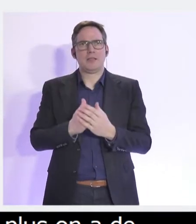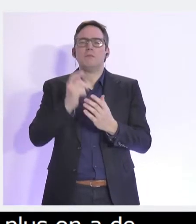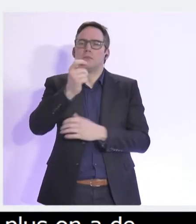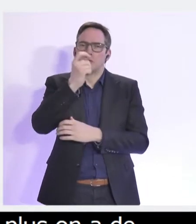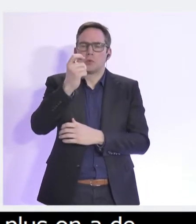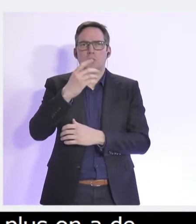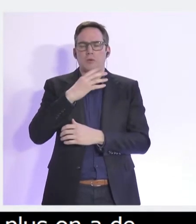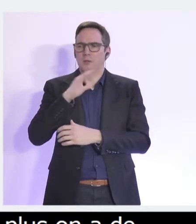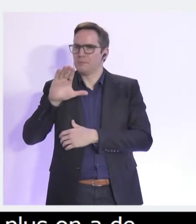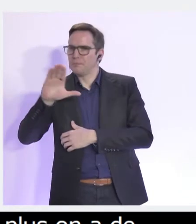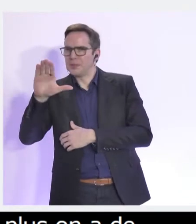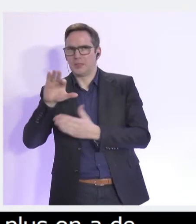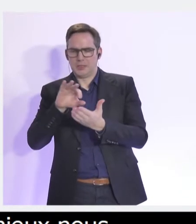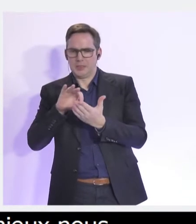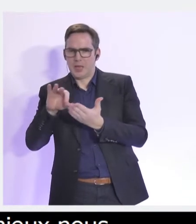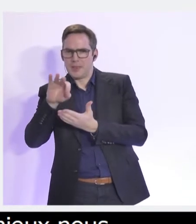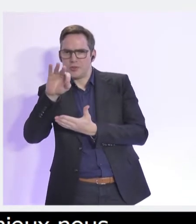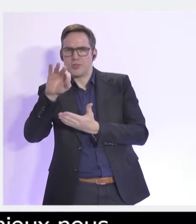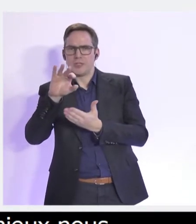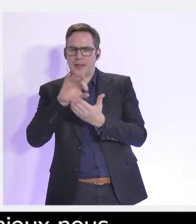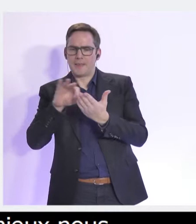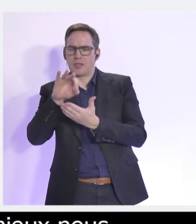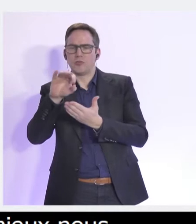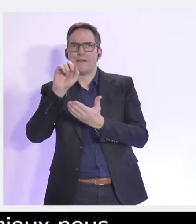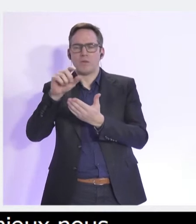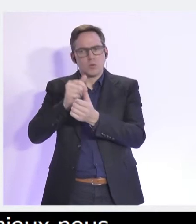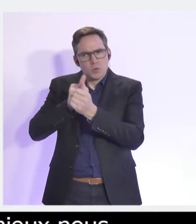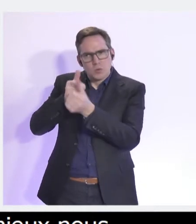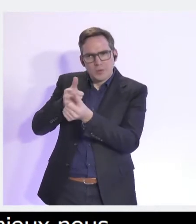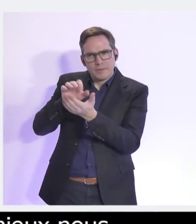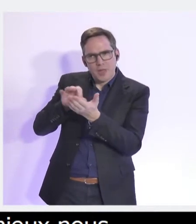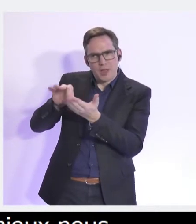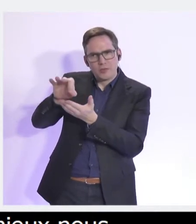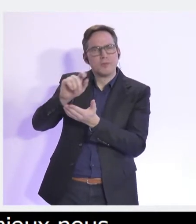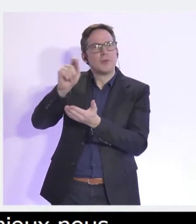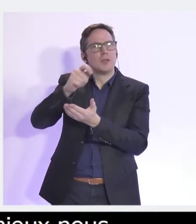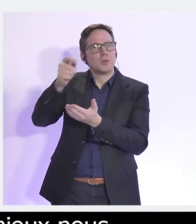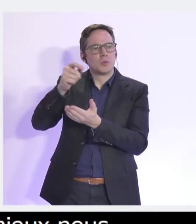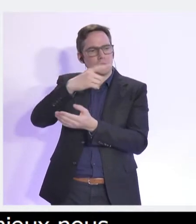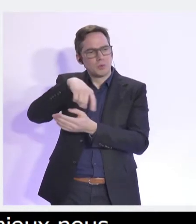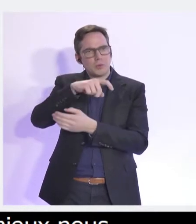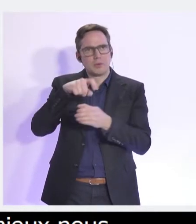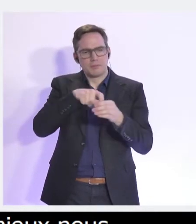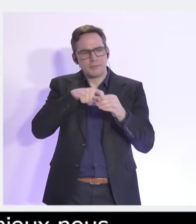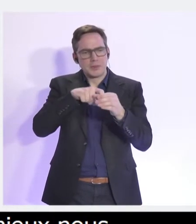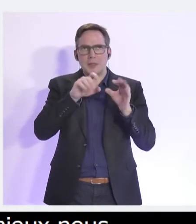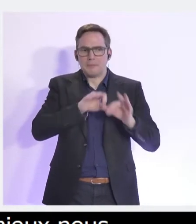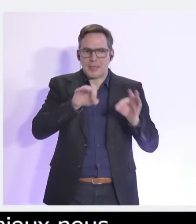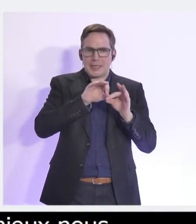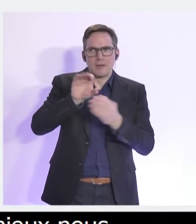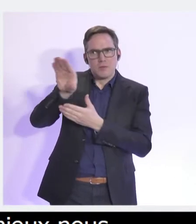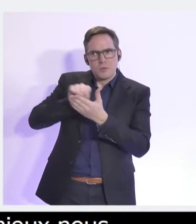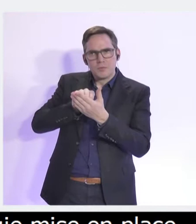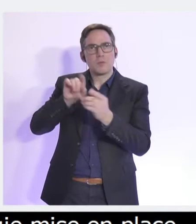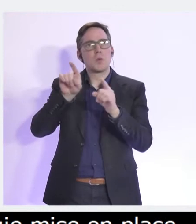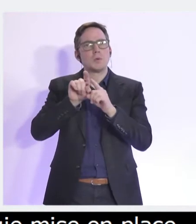follow, and we guide, and we are there. And there are the structures to help persons with disabilities